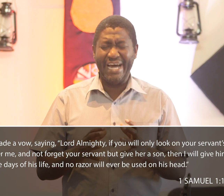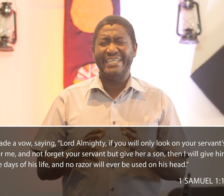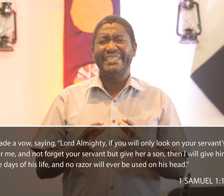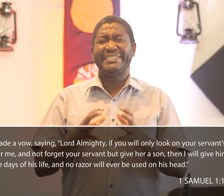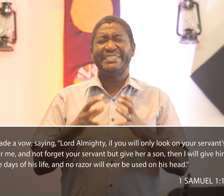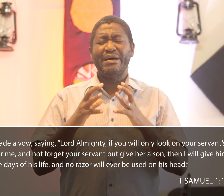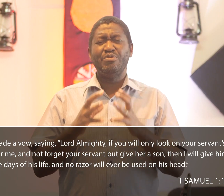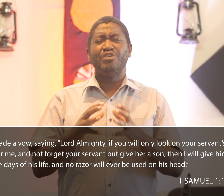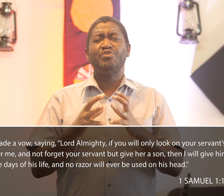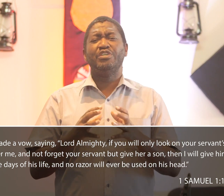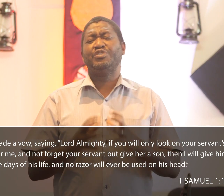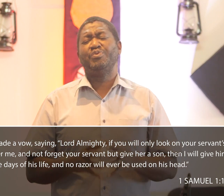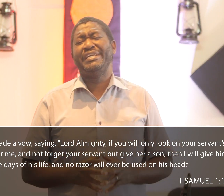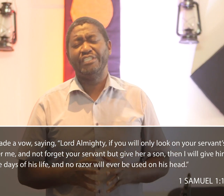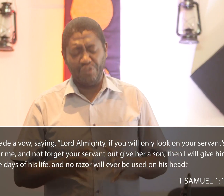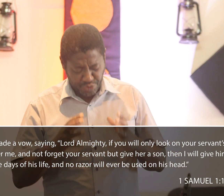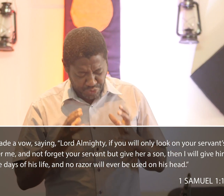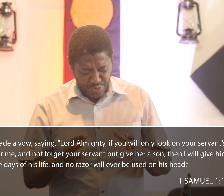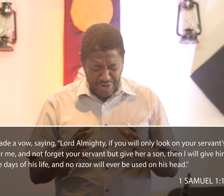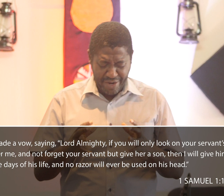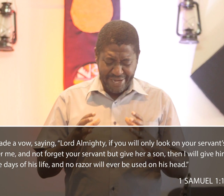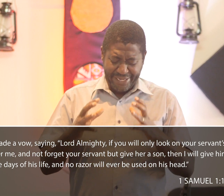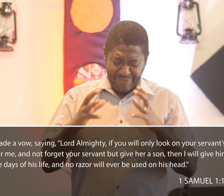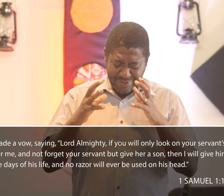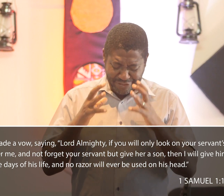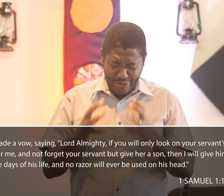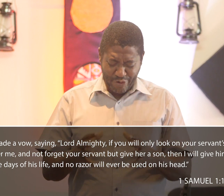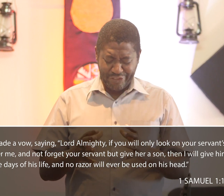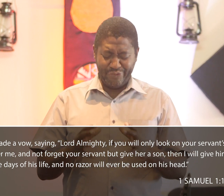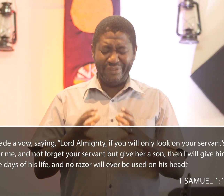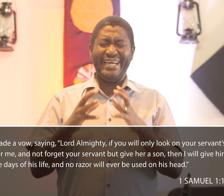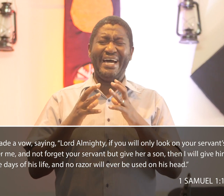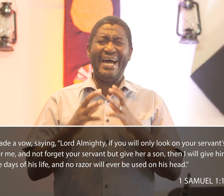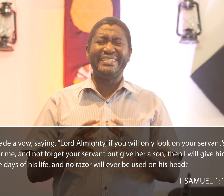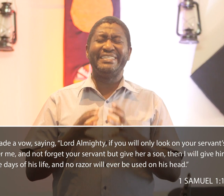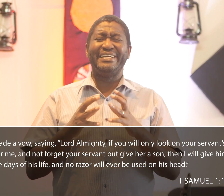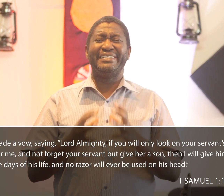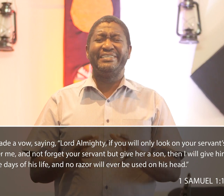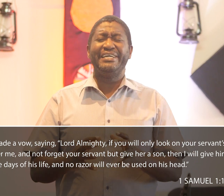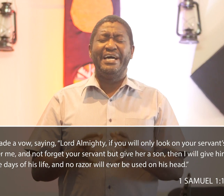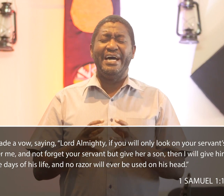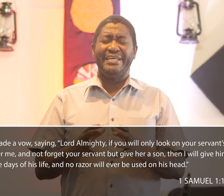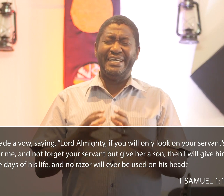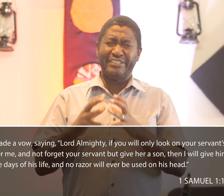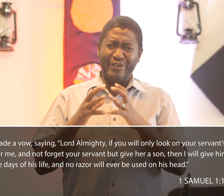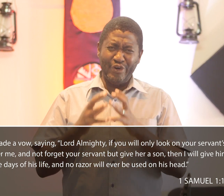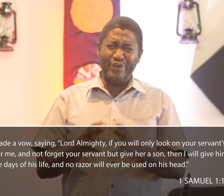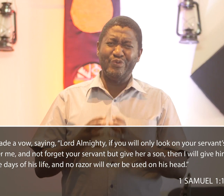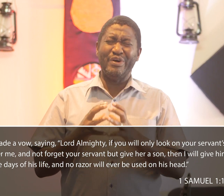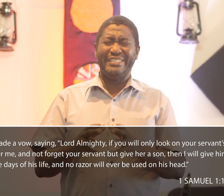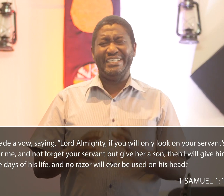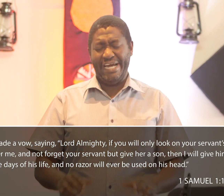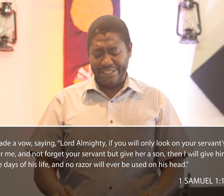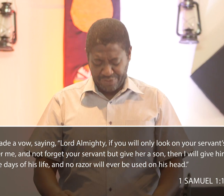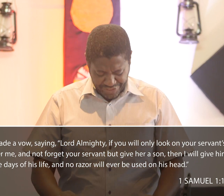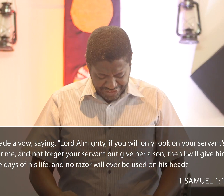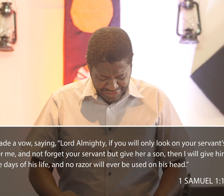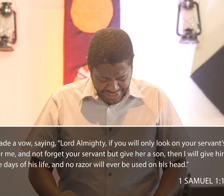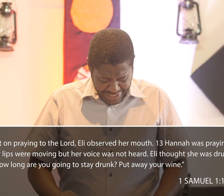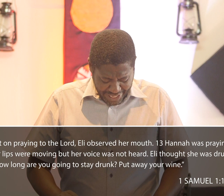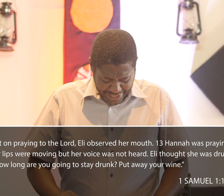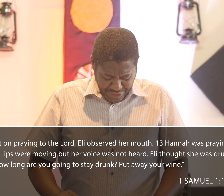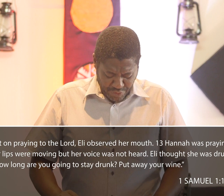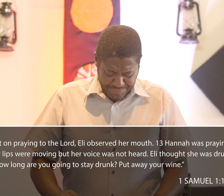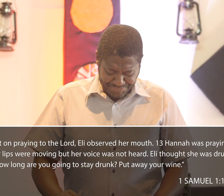found in her someone who was willing to soar with God to the height that that God wanted her to